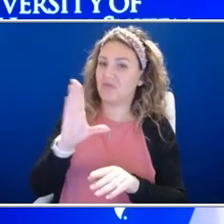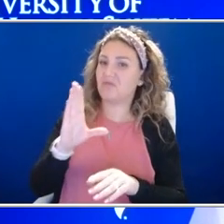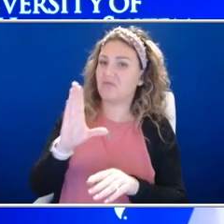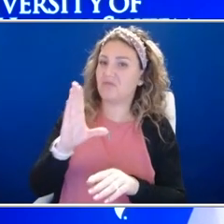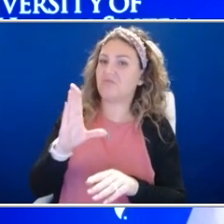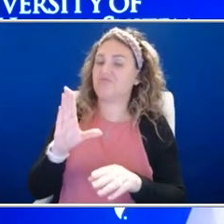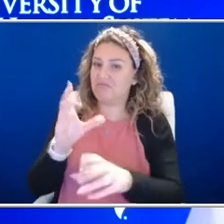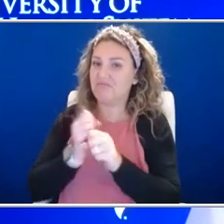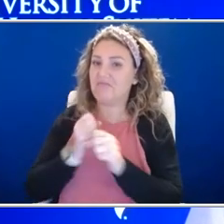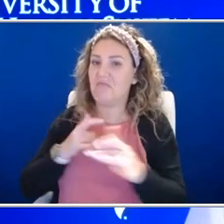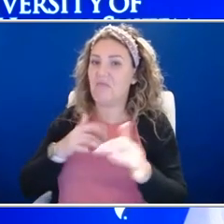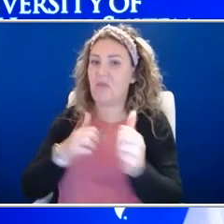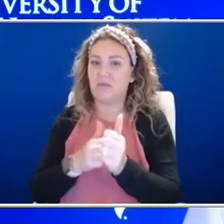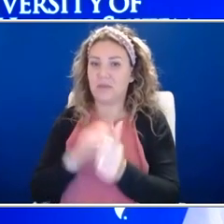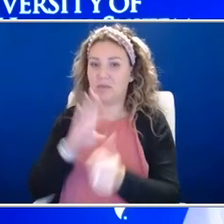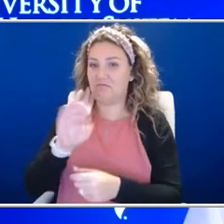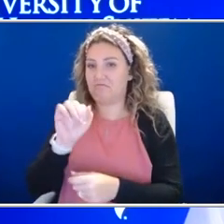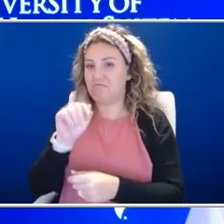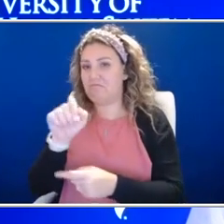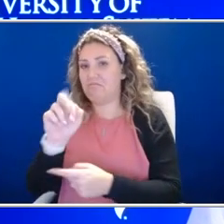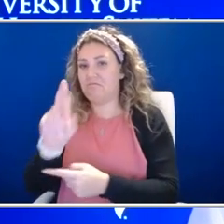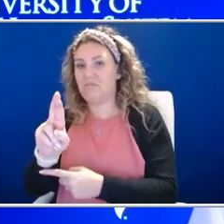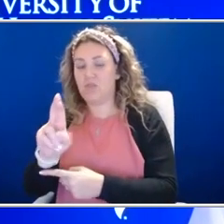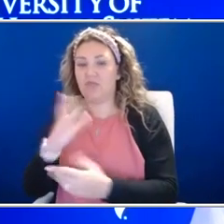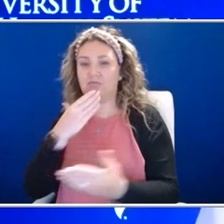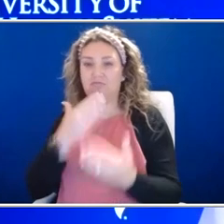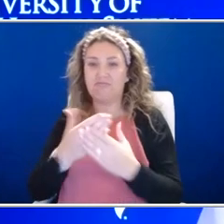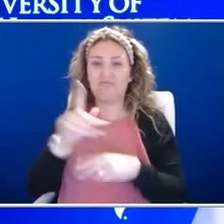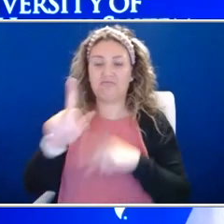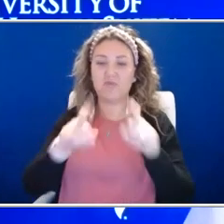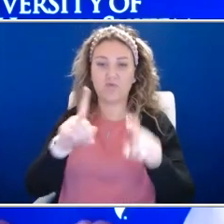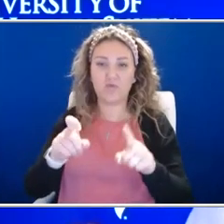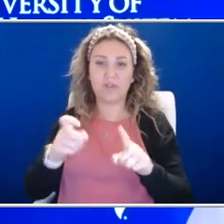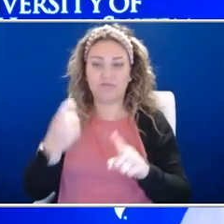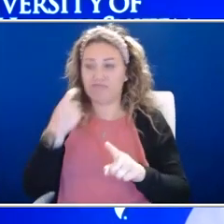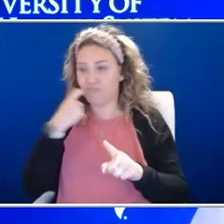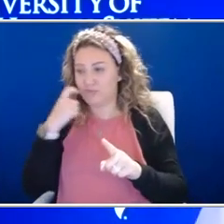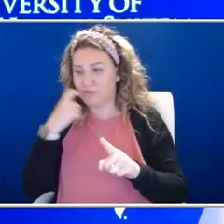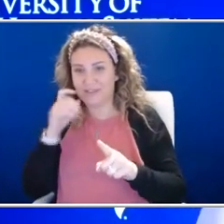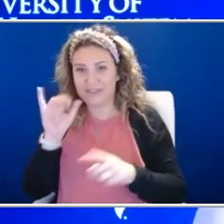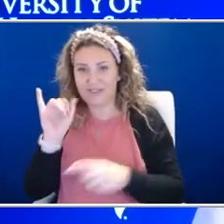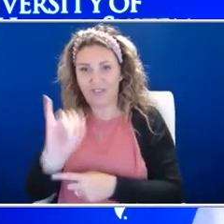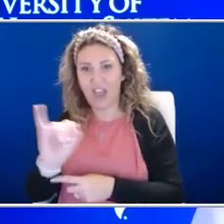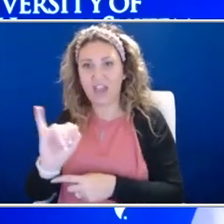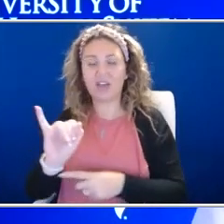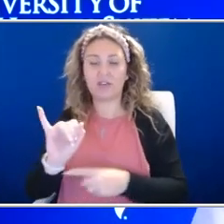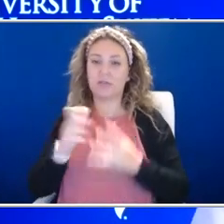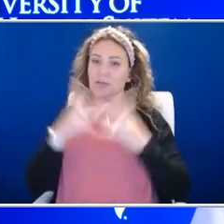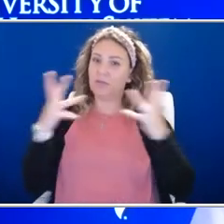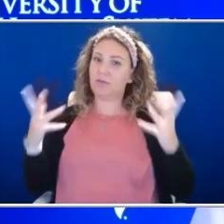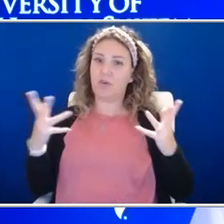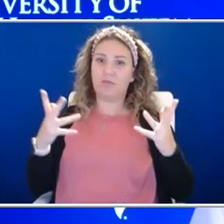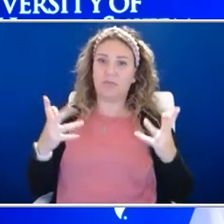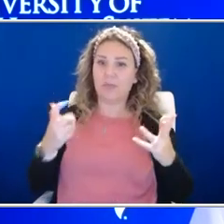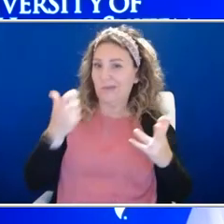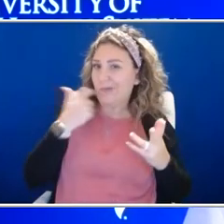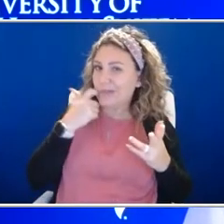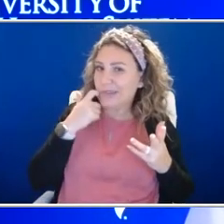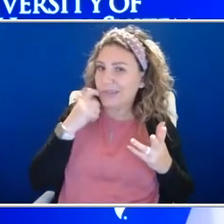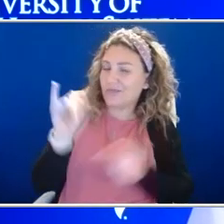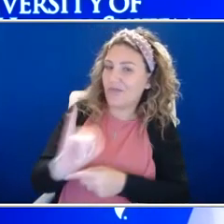updated booster. I think those questions are good about recent infection because we know there has been so many recent infections around our